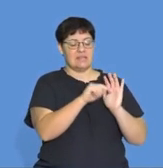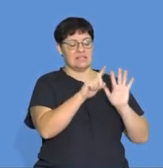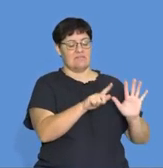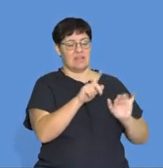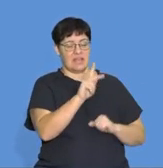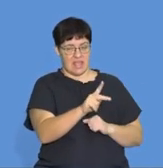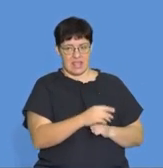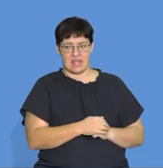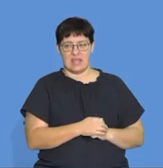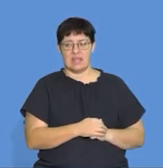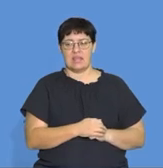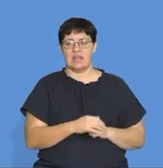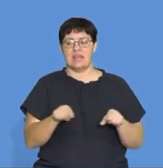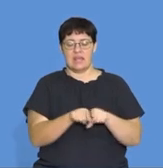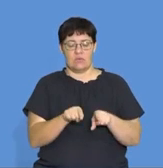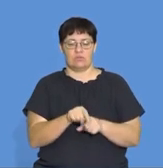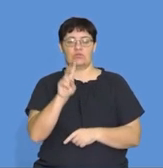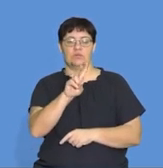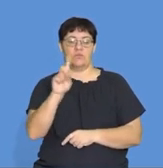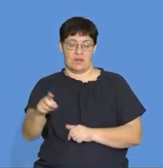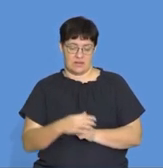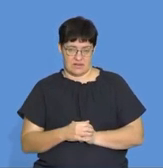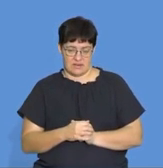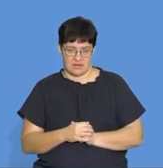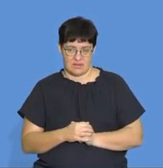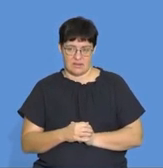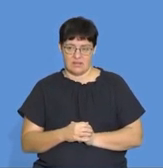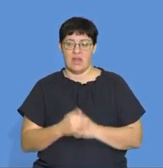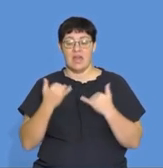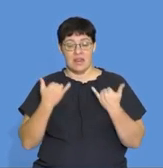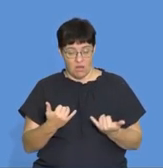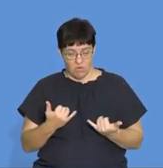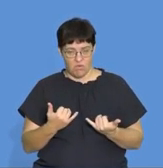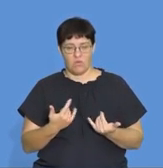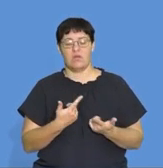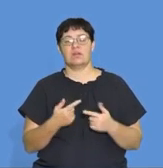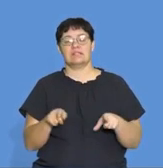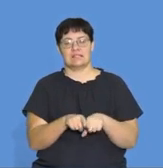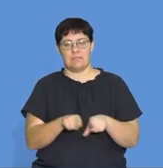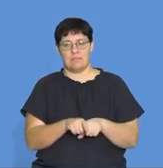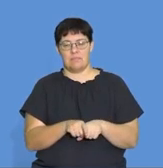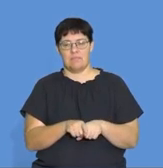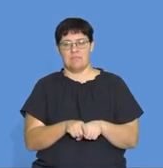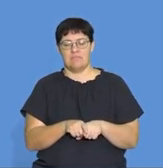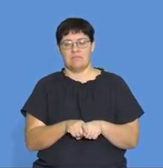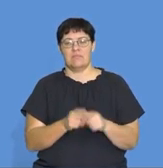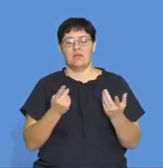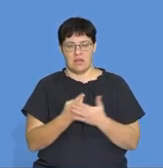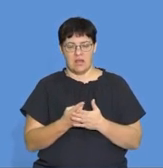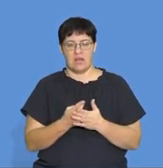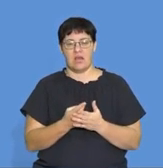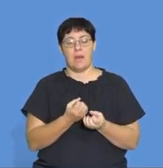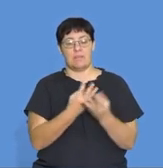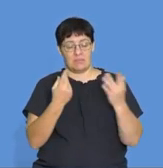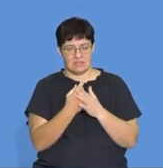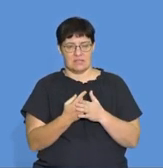21. And then you apply what we spoke about as well, the multiplicative inverse. So,